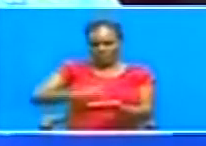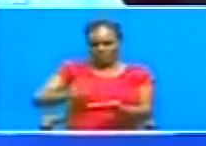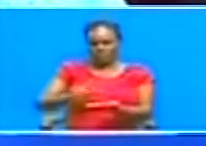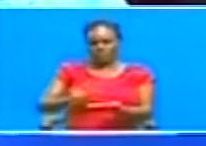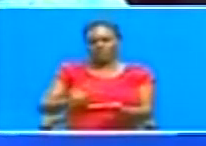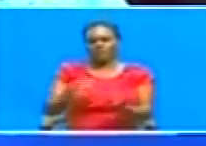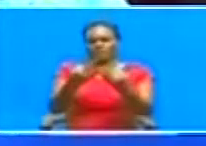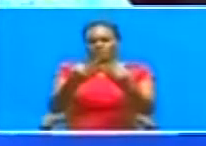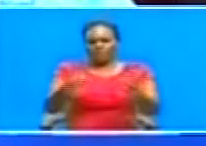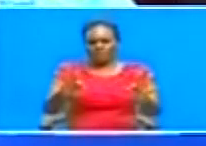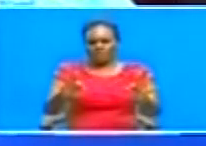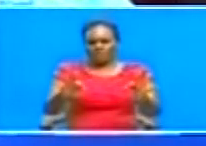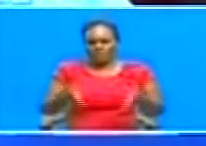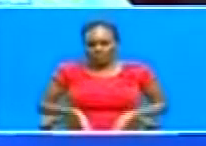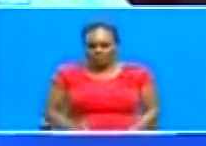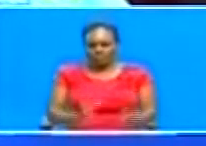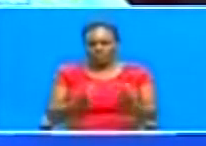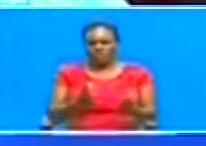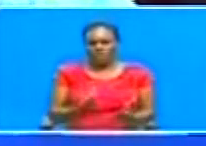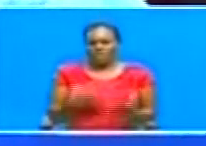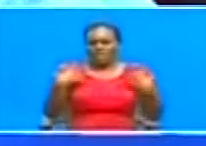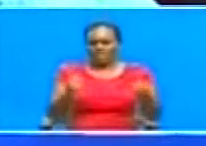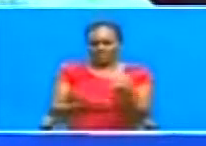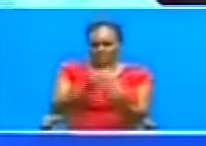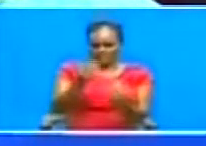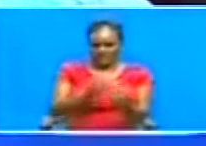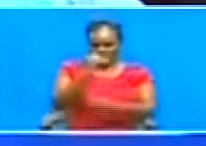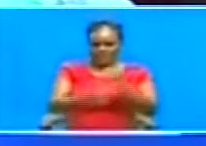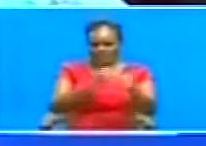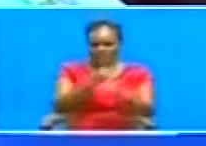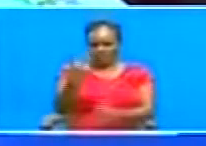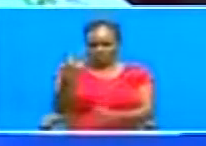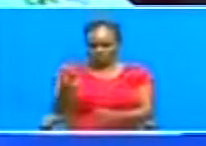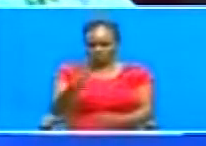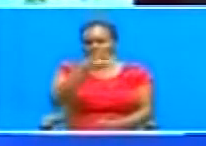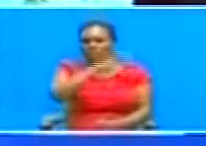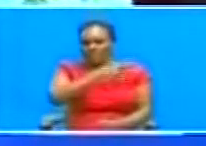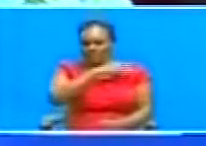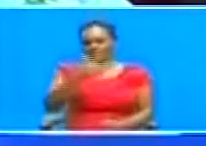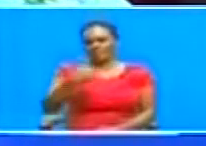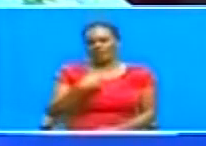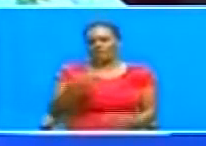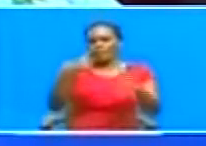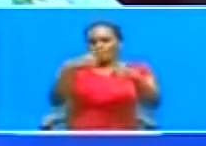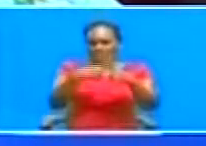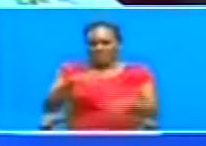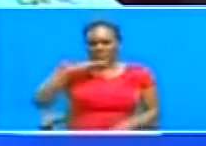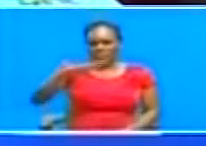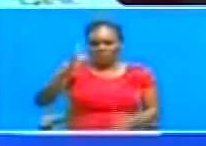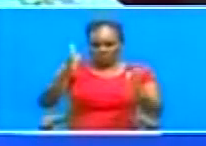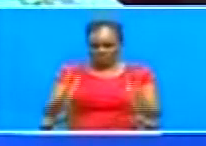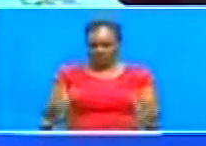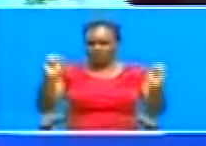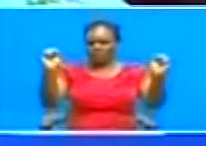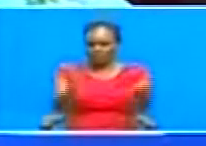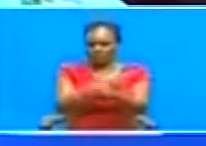maternal health care. In 2 years, there are already some exceptional results to report. But Manoah Esipisu could not